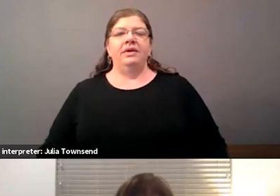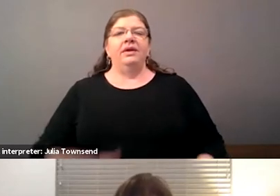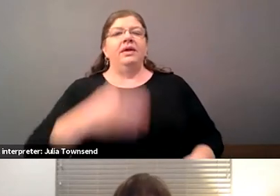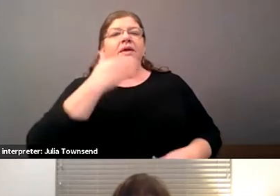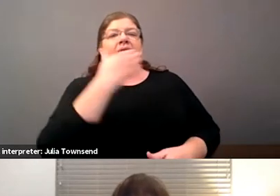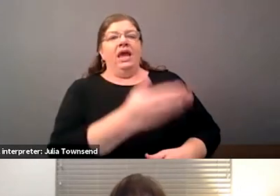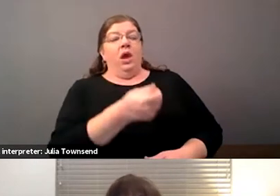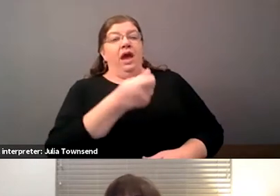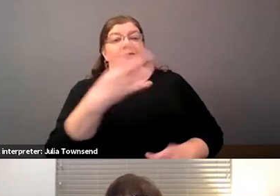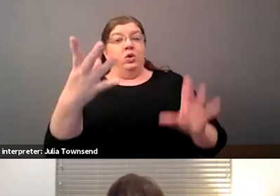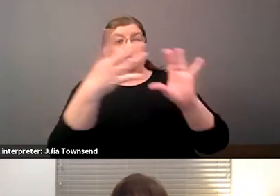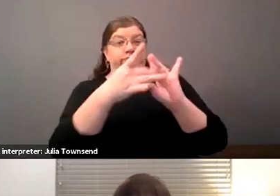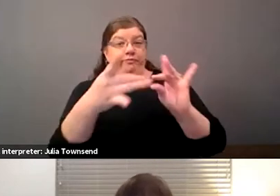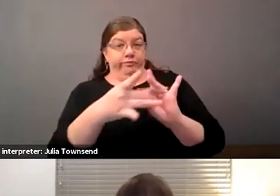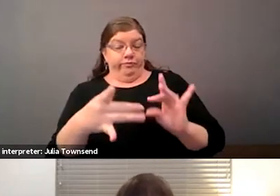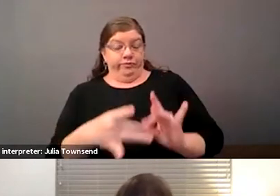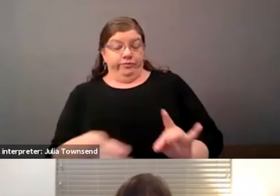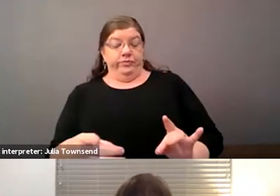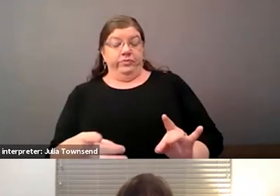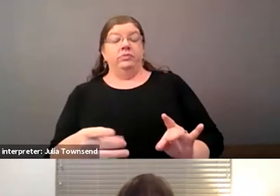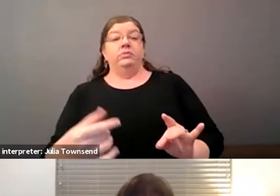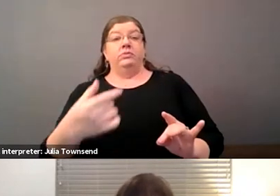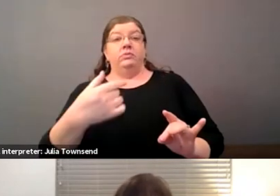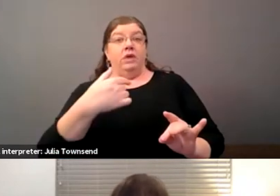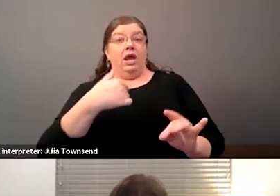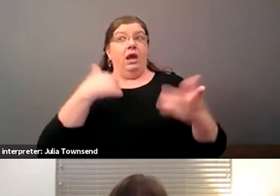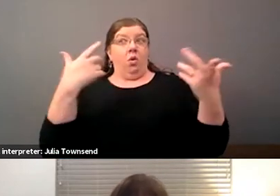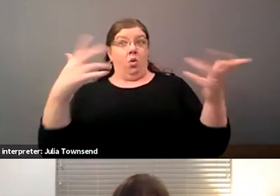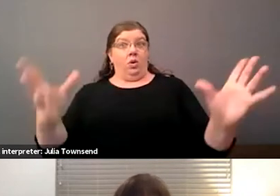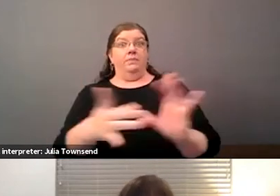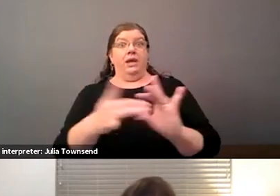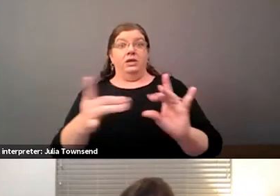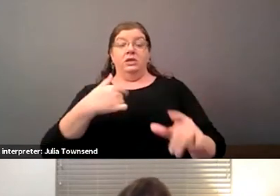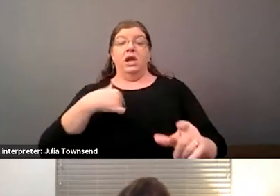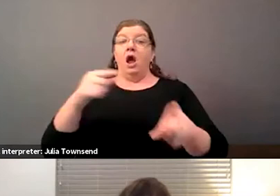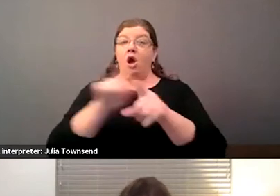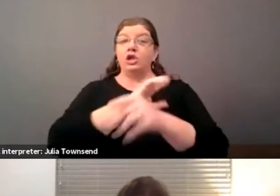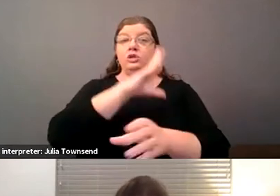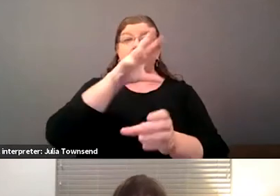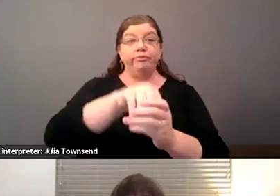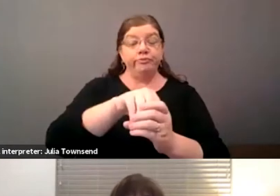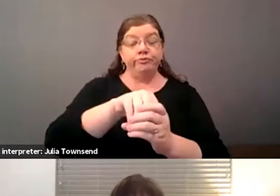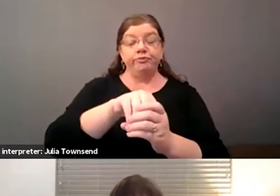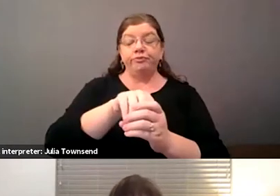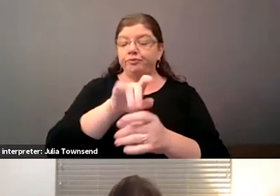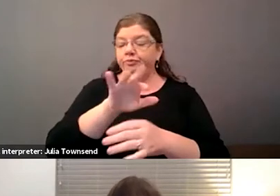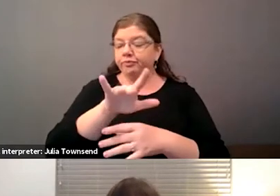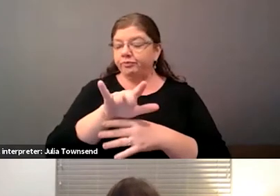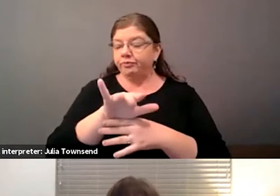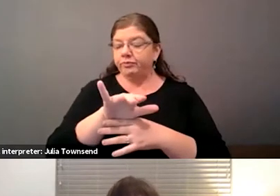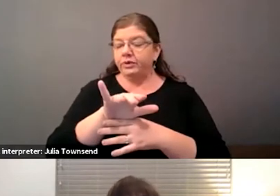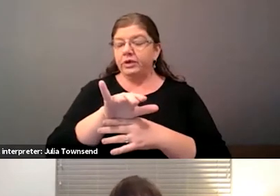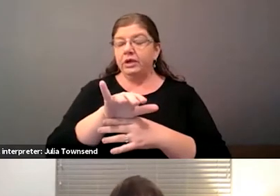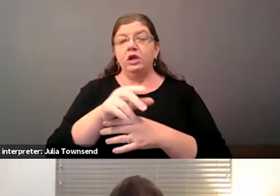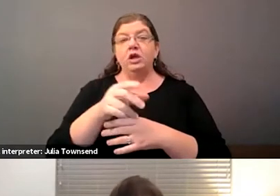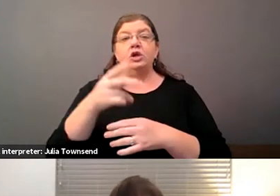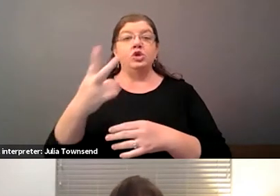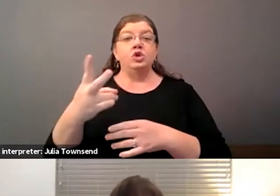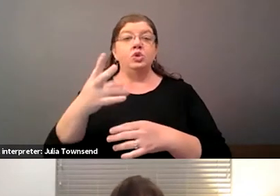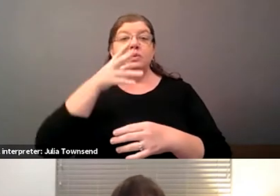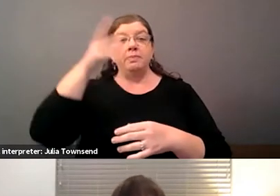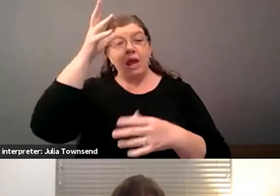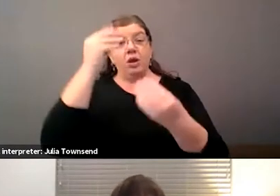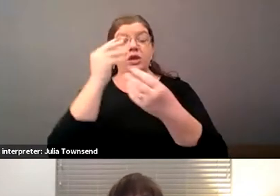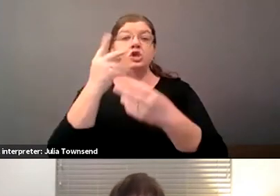items first of all i as as was mentioned i also participated in the in the two-parent information